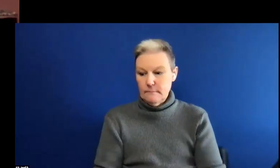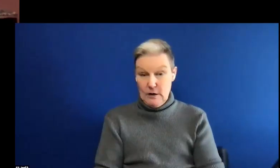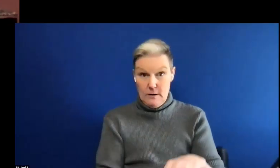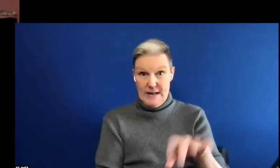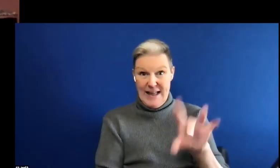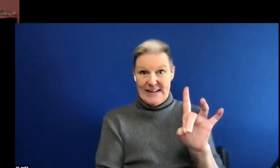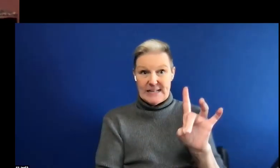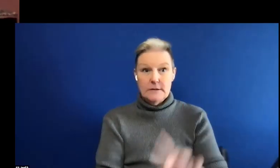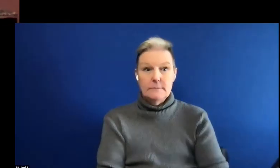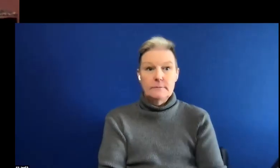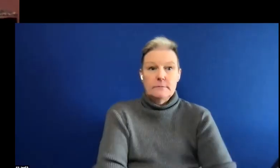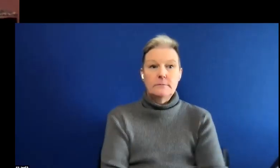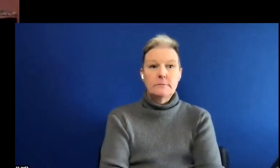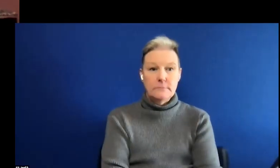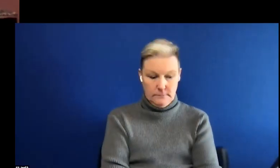number 8.